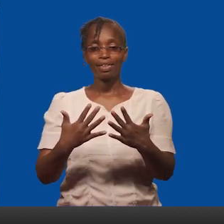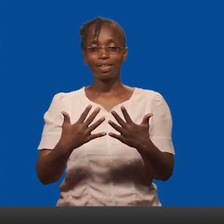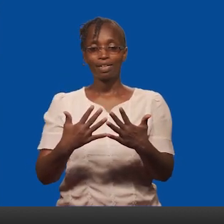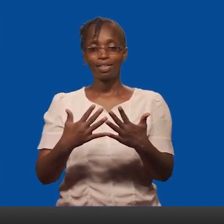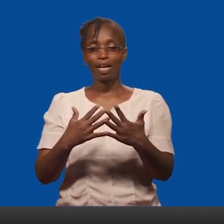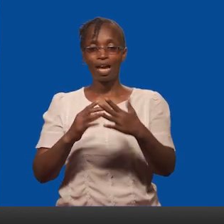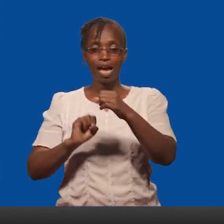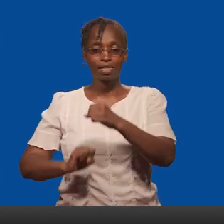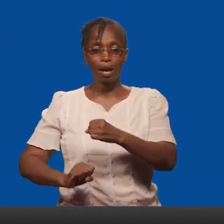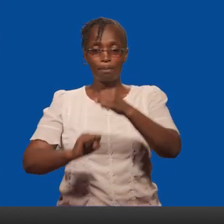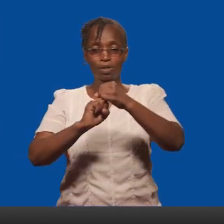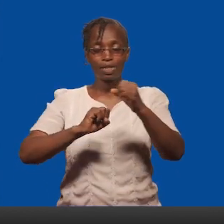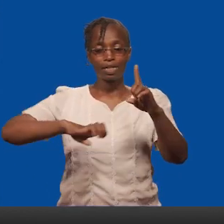thing: